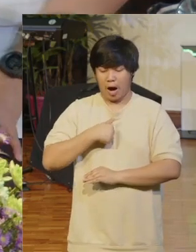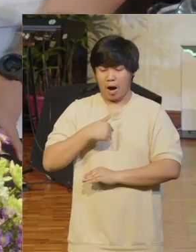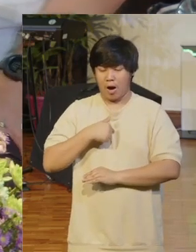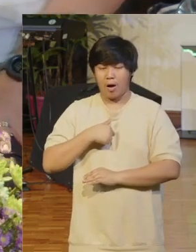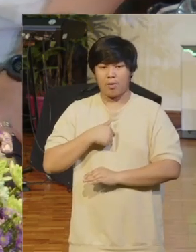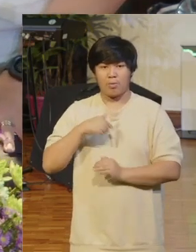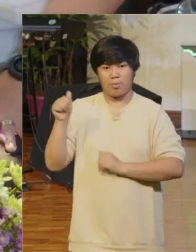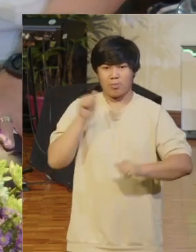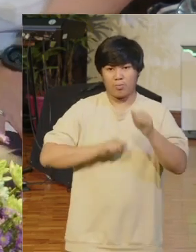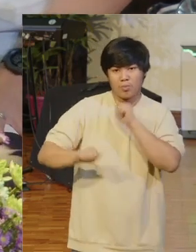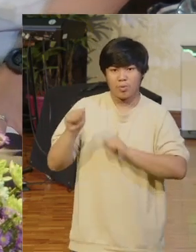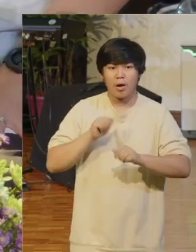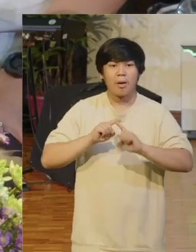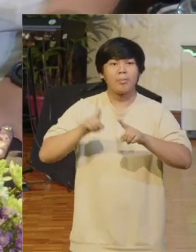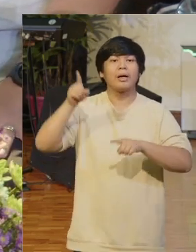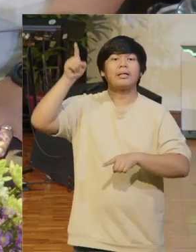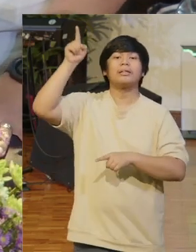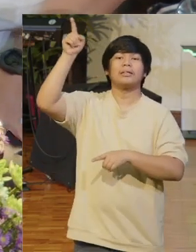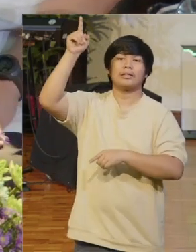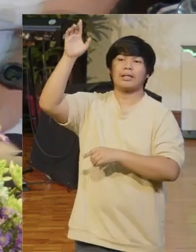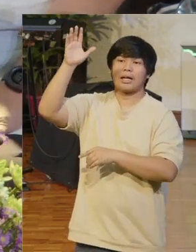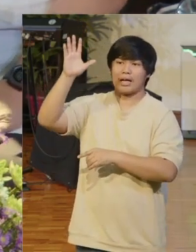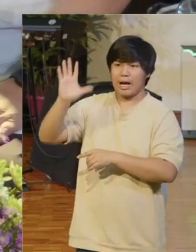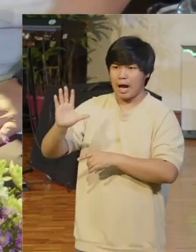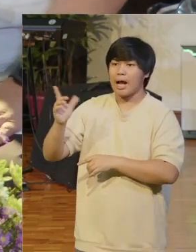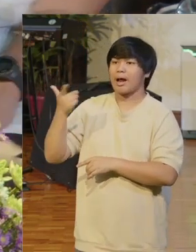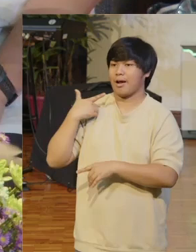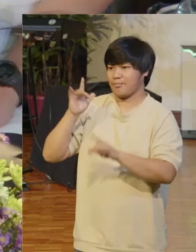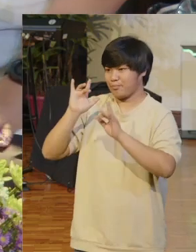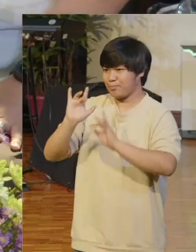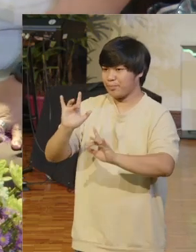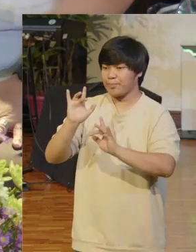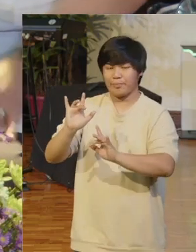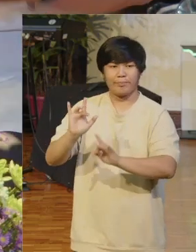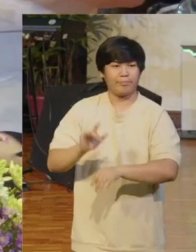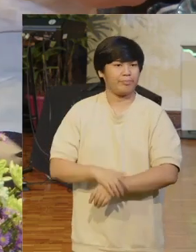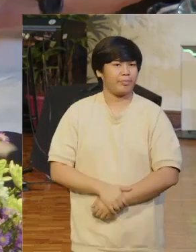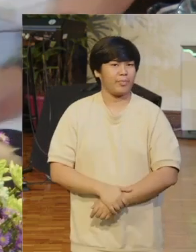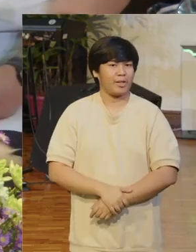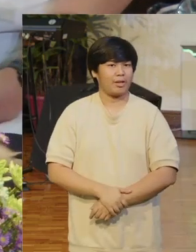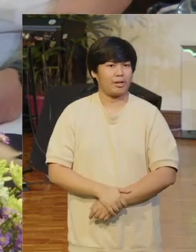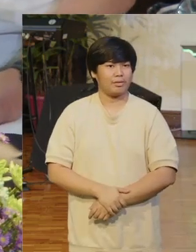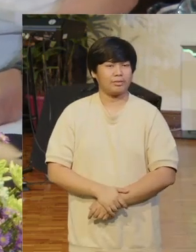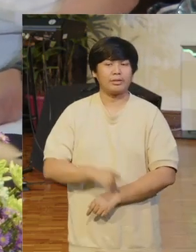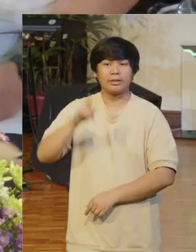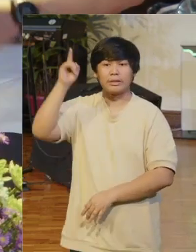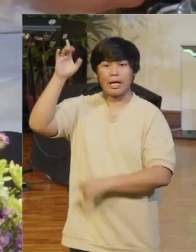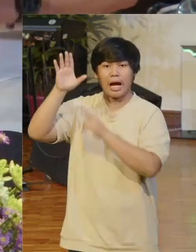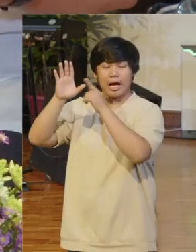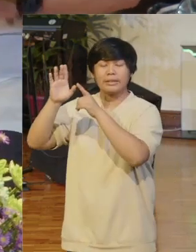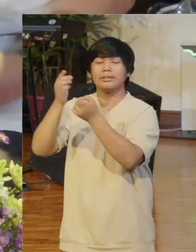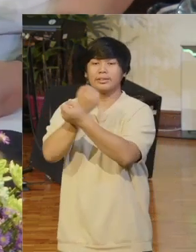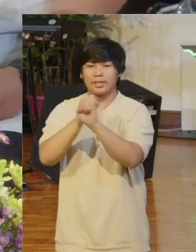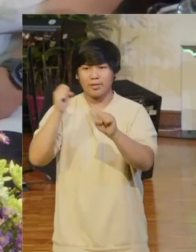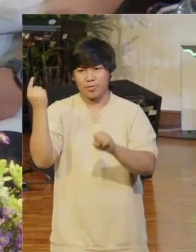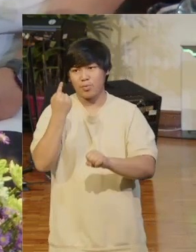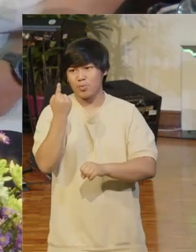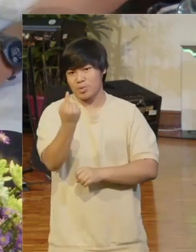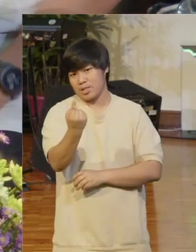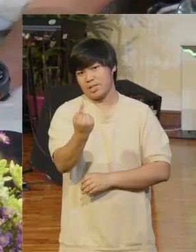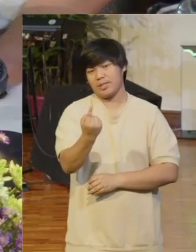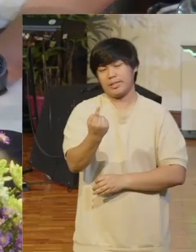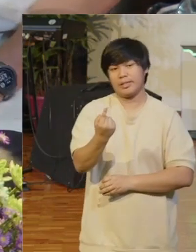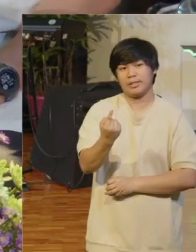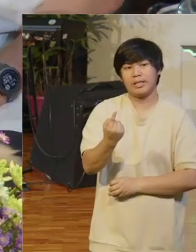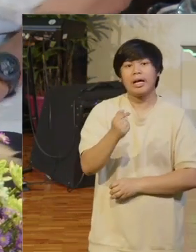on God who has mercy. What depends not? Salvation. Depends not